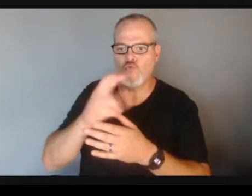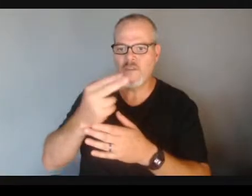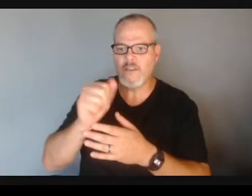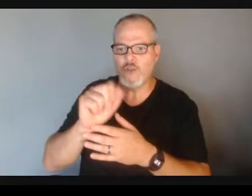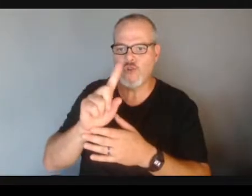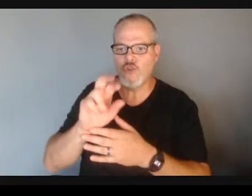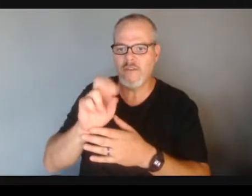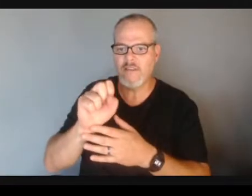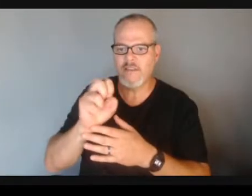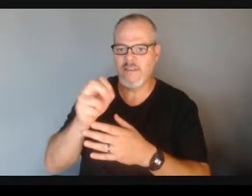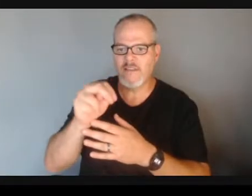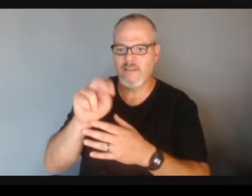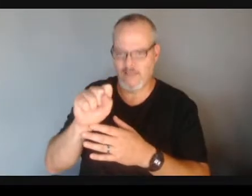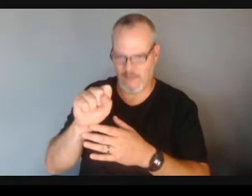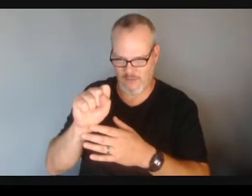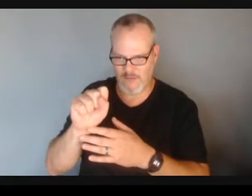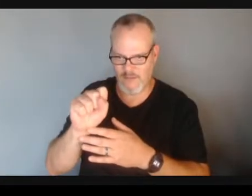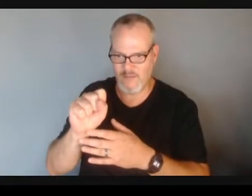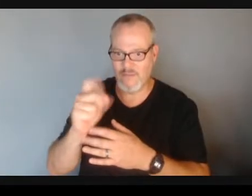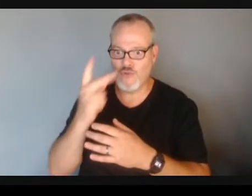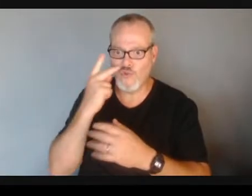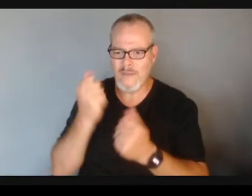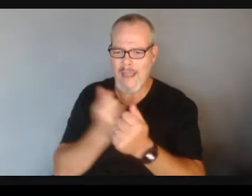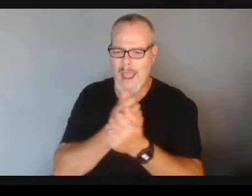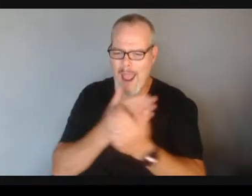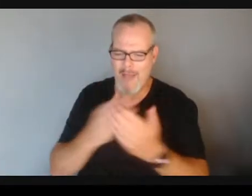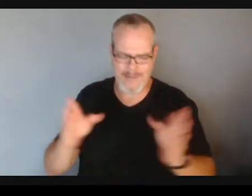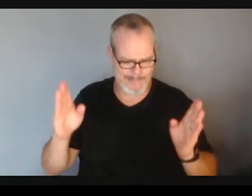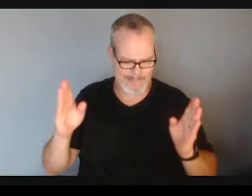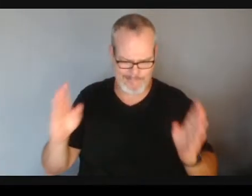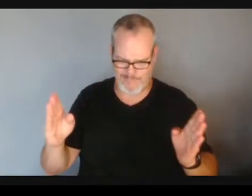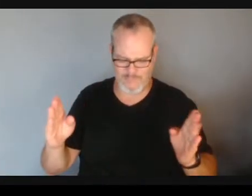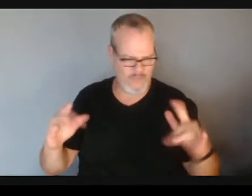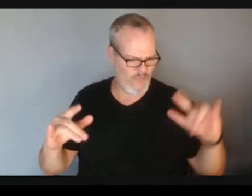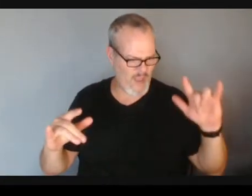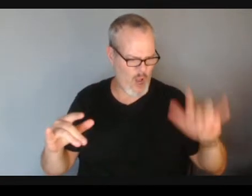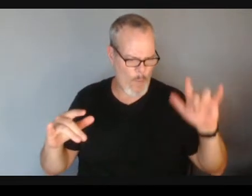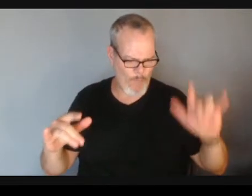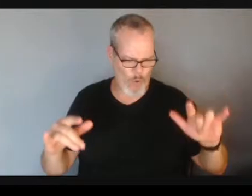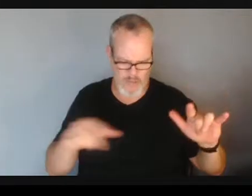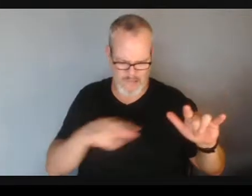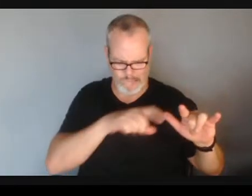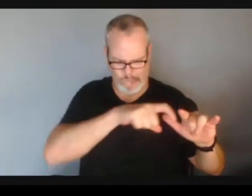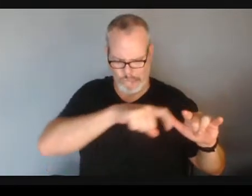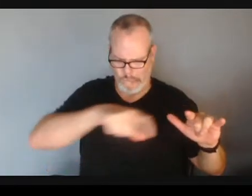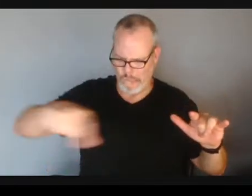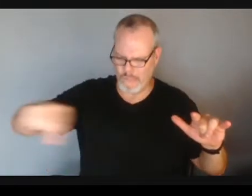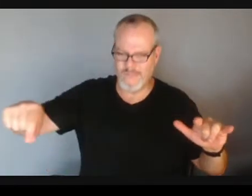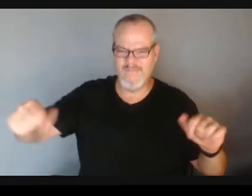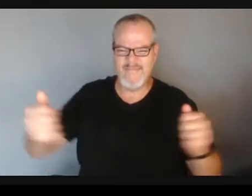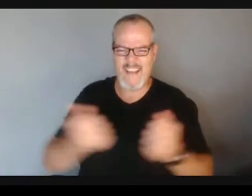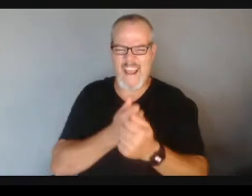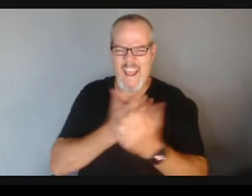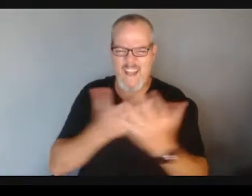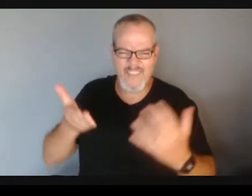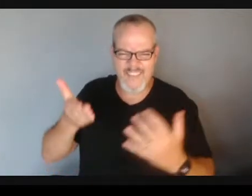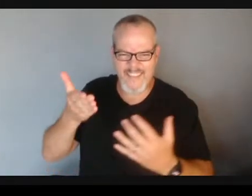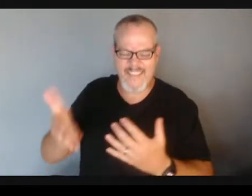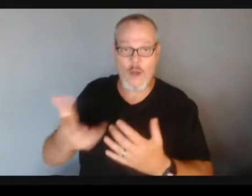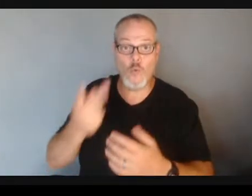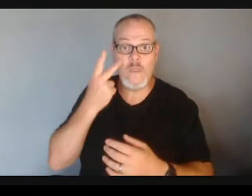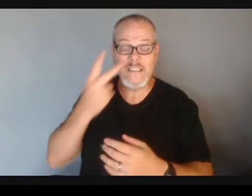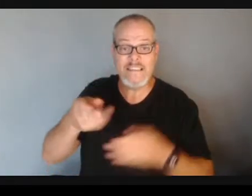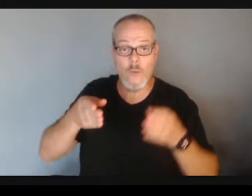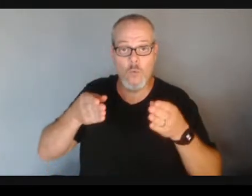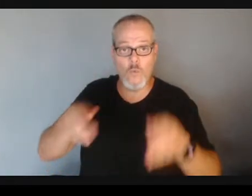And everything out there up until the airport, is evacuating. We can see that escape road that was opened a couple years